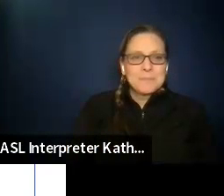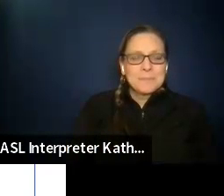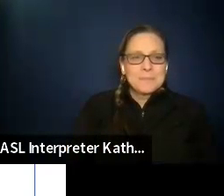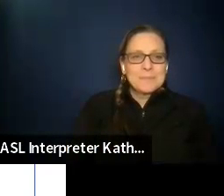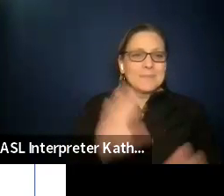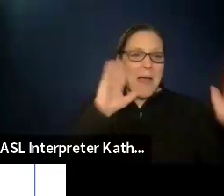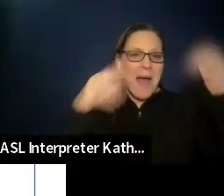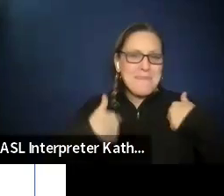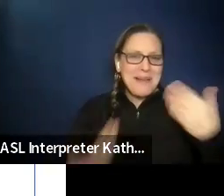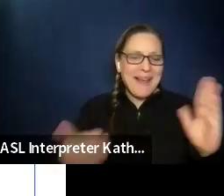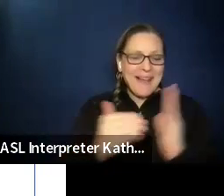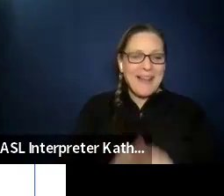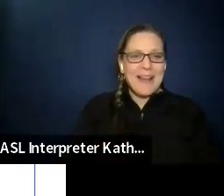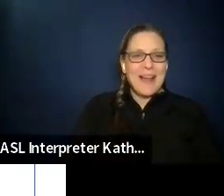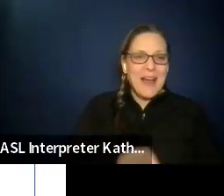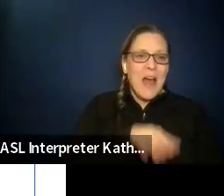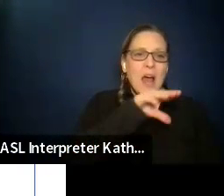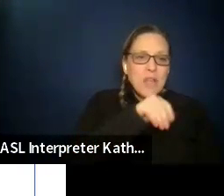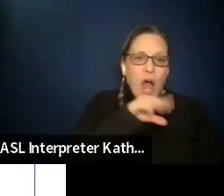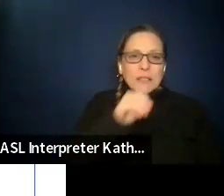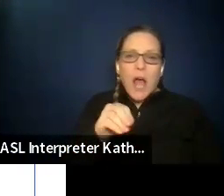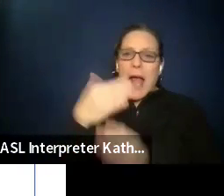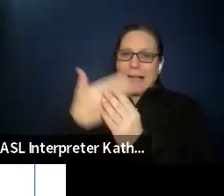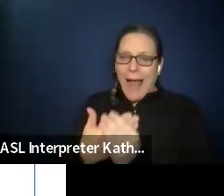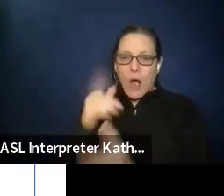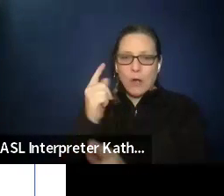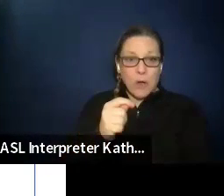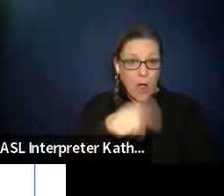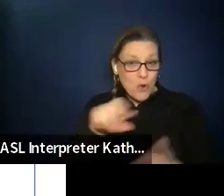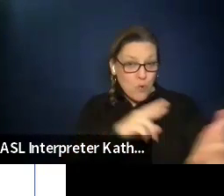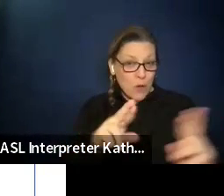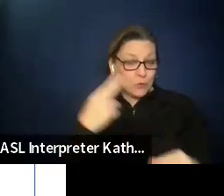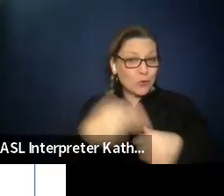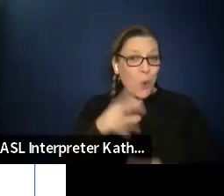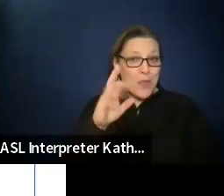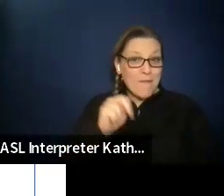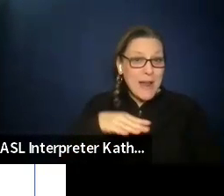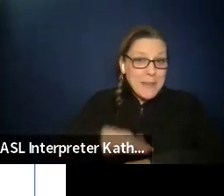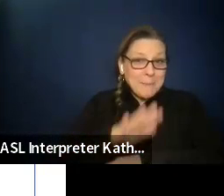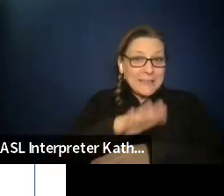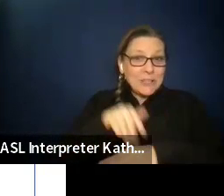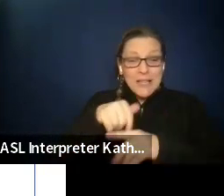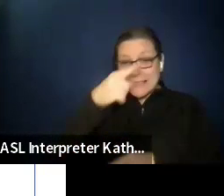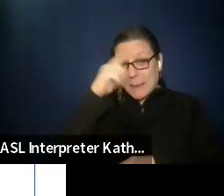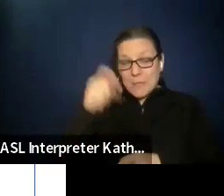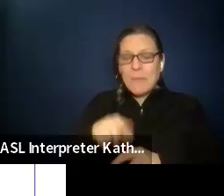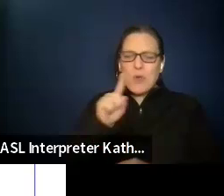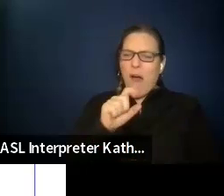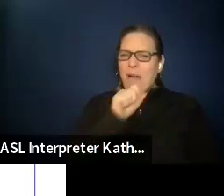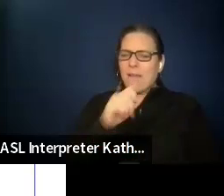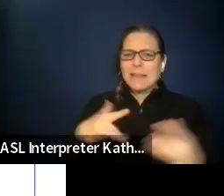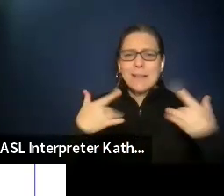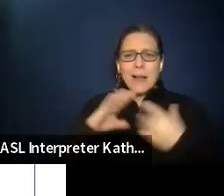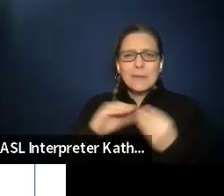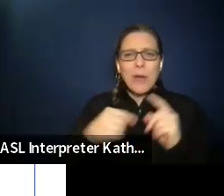Hi again. Duck Duck Taco Truck. Are you ready to join the fun at the beach this summer? You'll love this exciting story